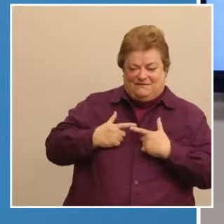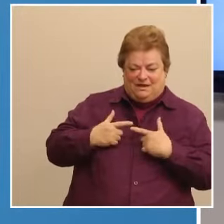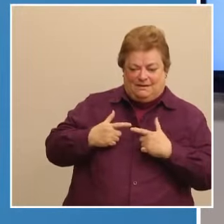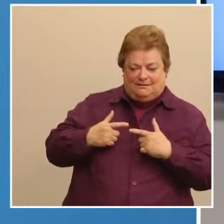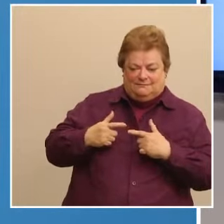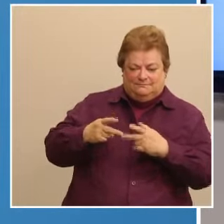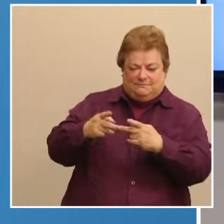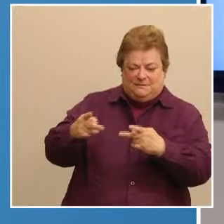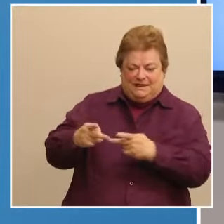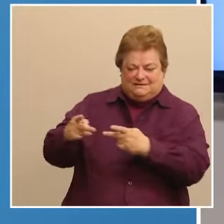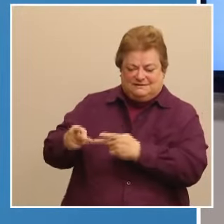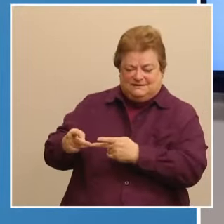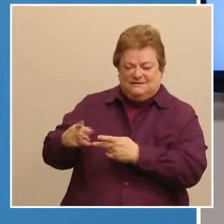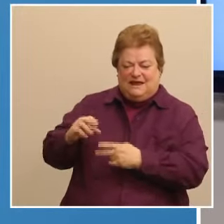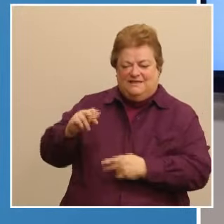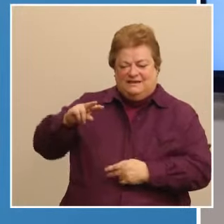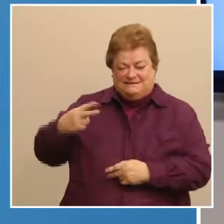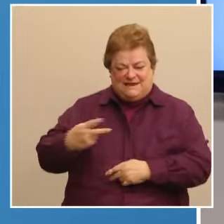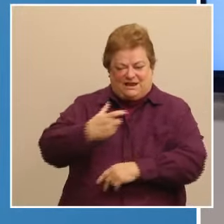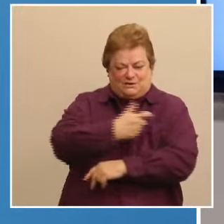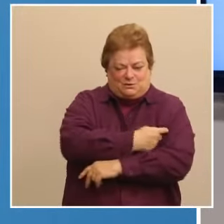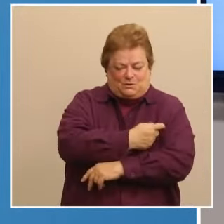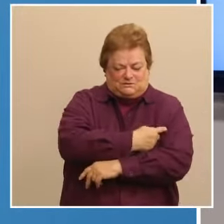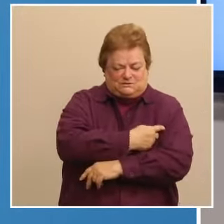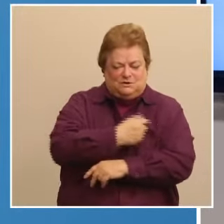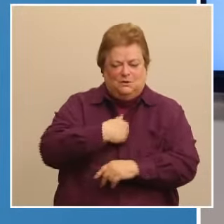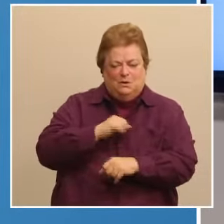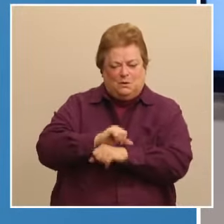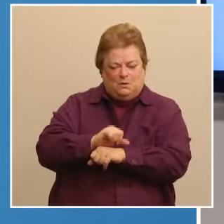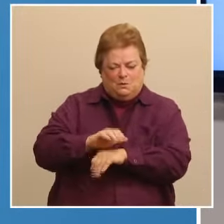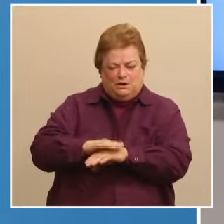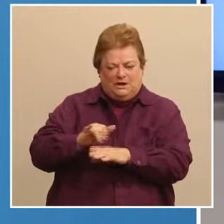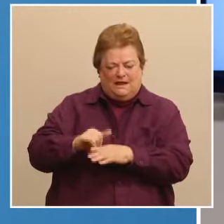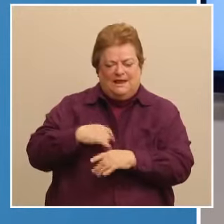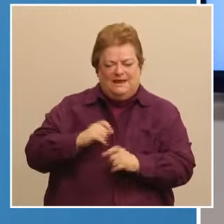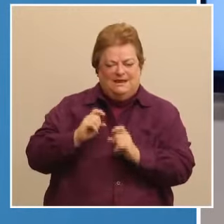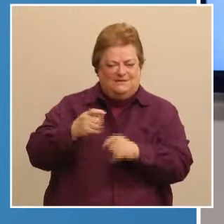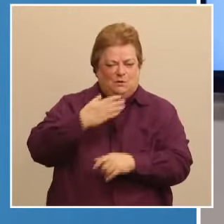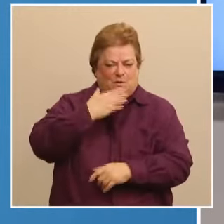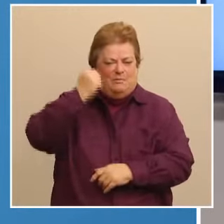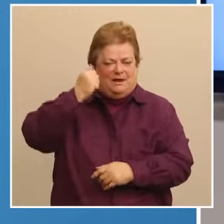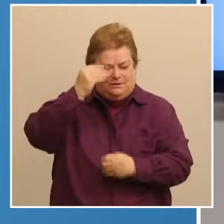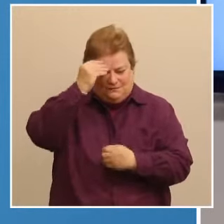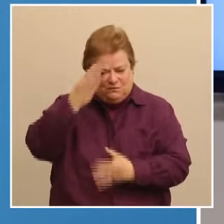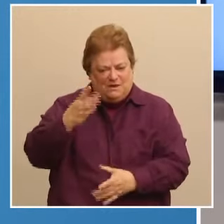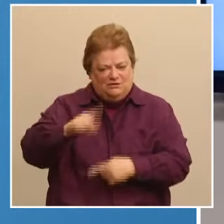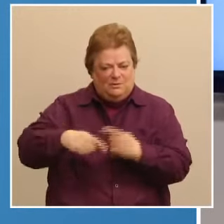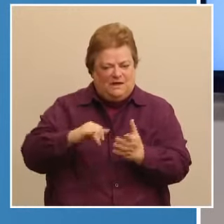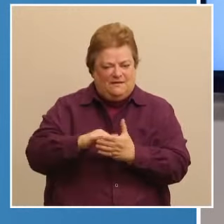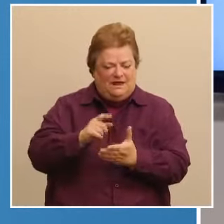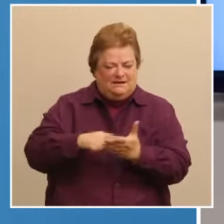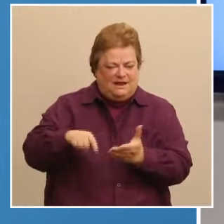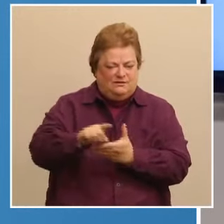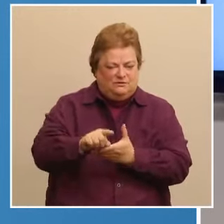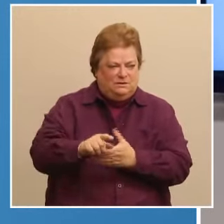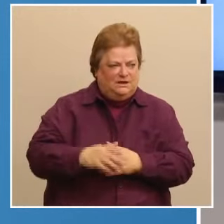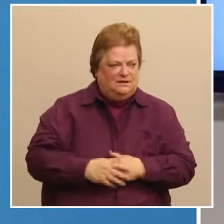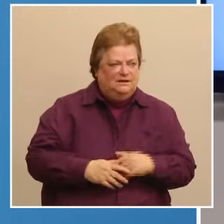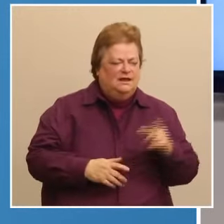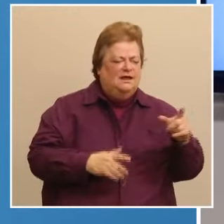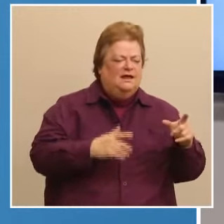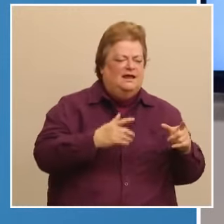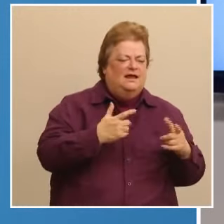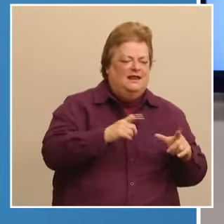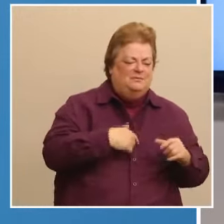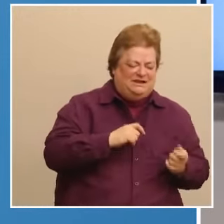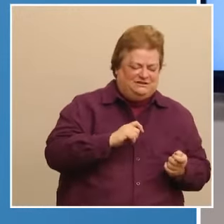then our second doses. So we're working on that, and I'll be able to give you a better update next week. I guess I should rephrase that.